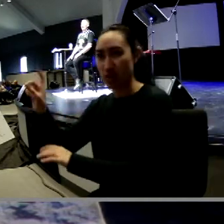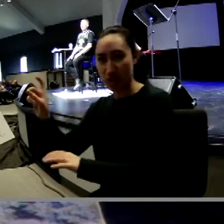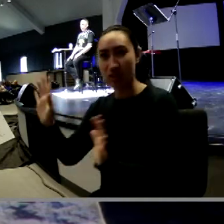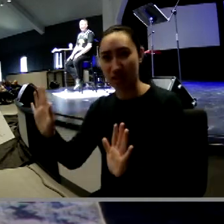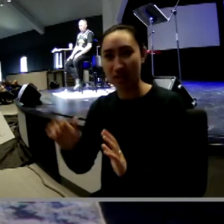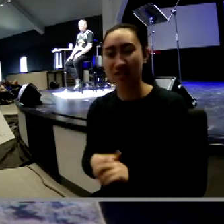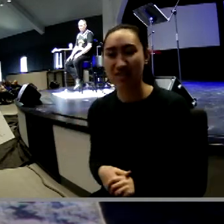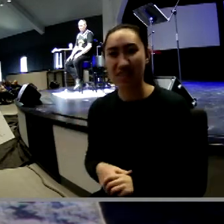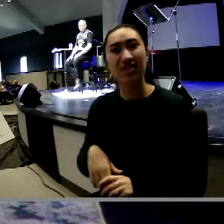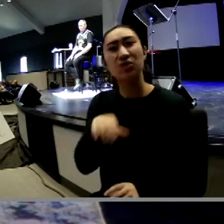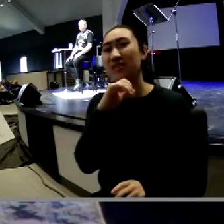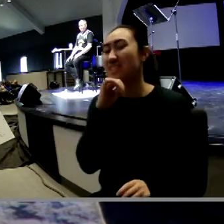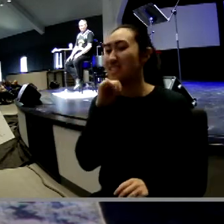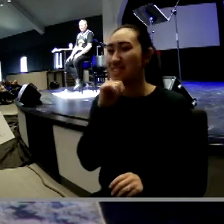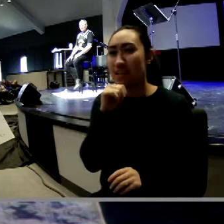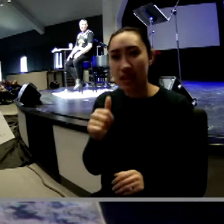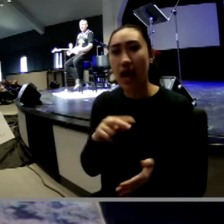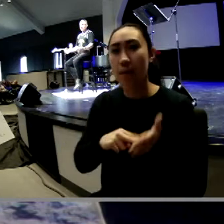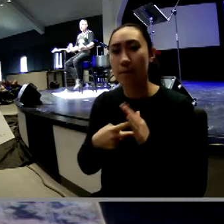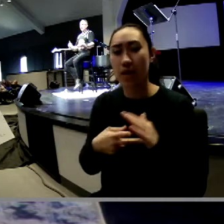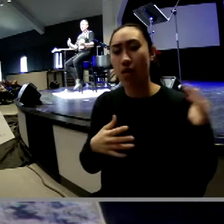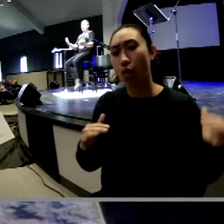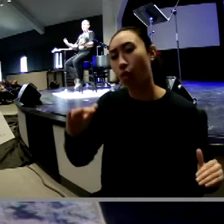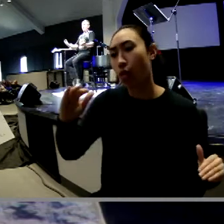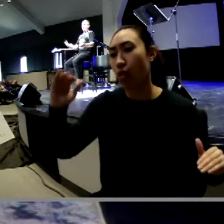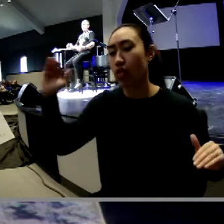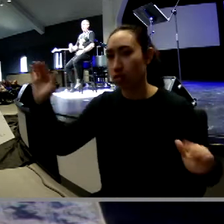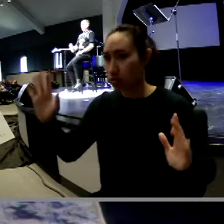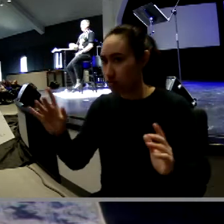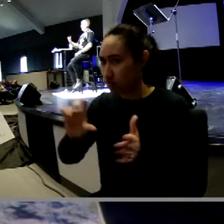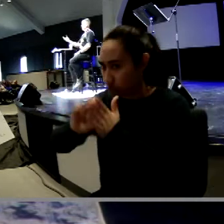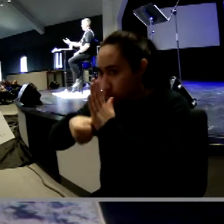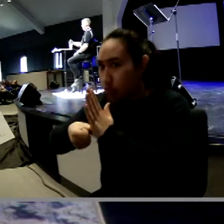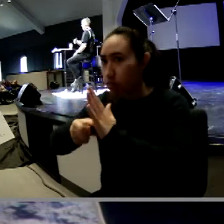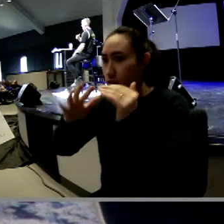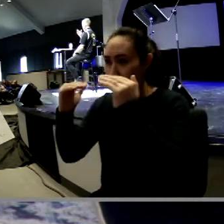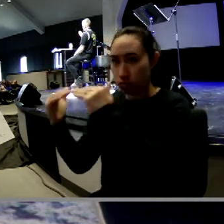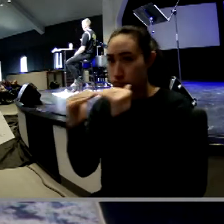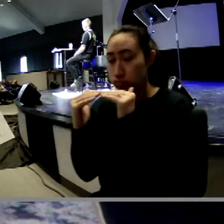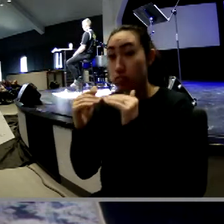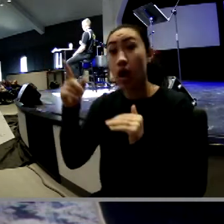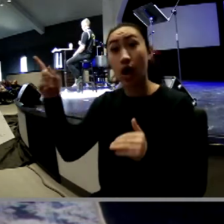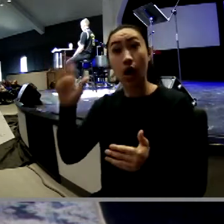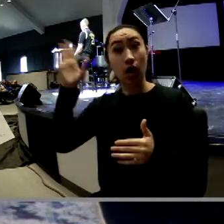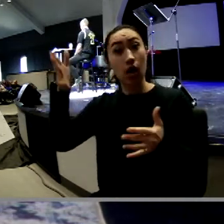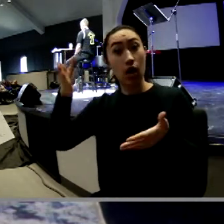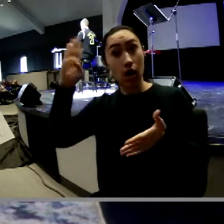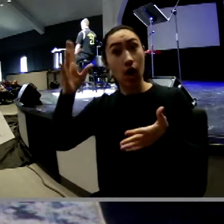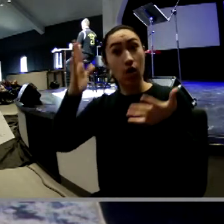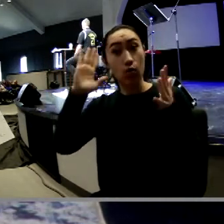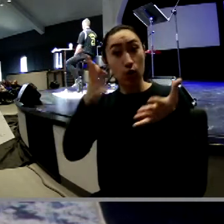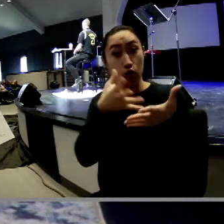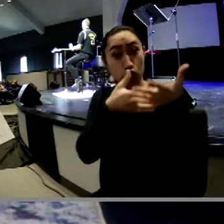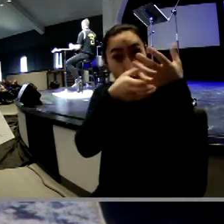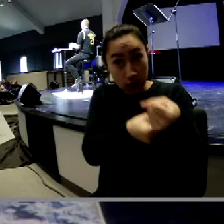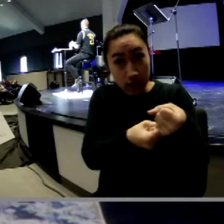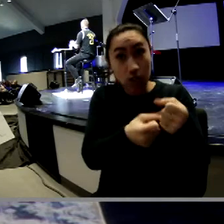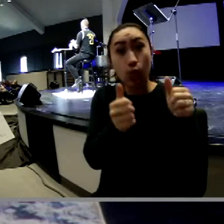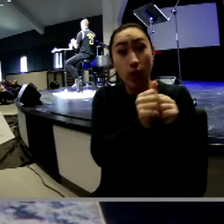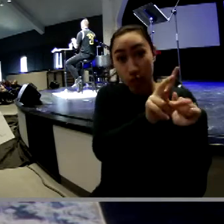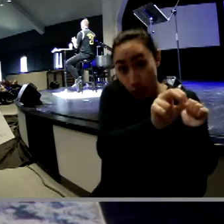with bandwidth. And sometimes God entrusts you with the 30 and then the 60 and then the thousands. I